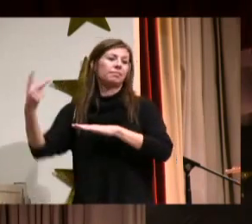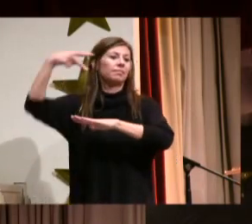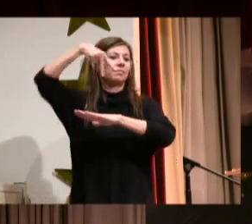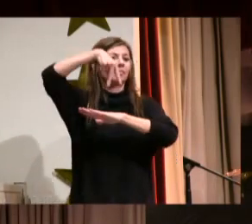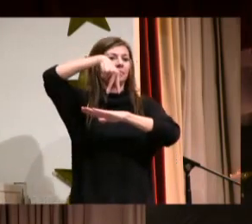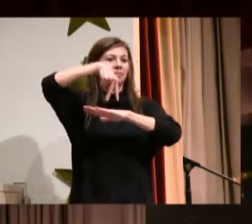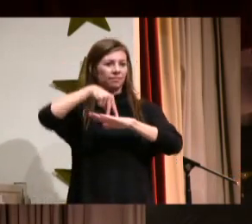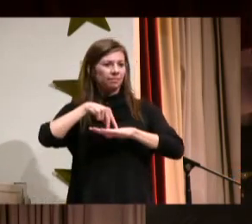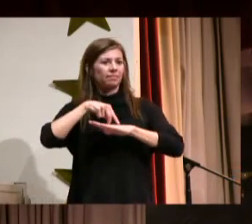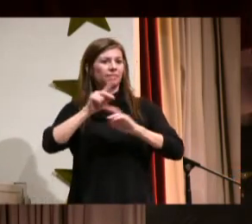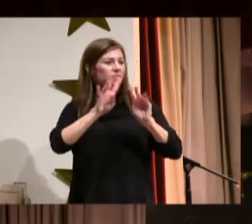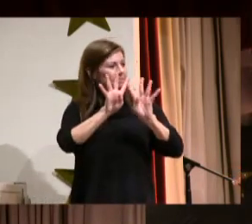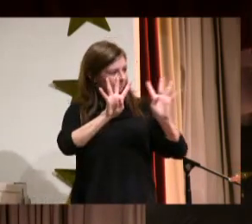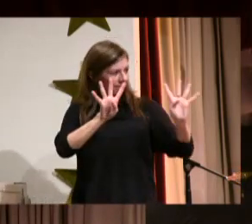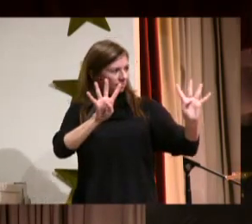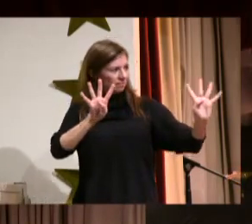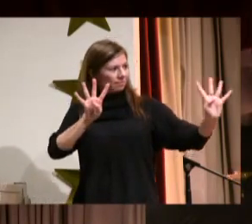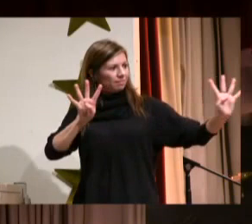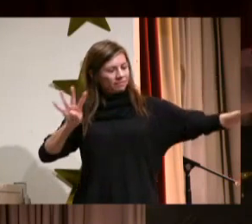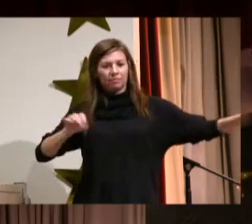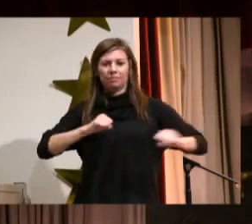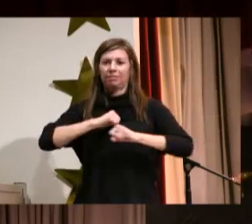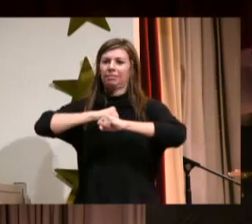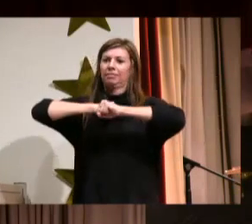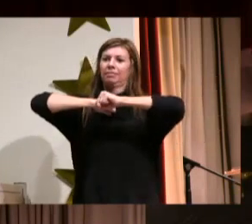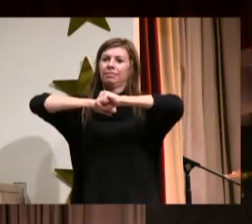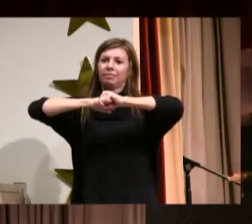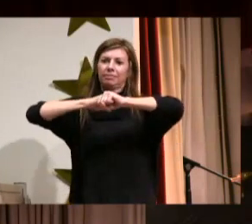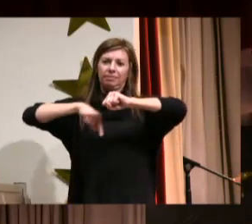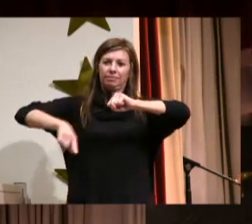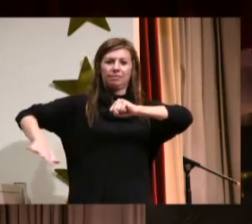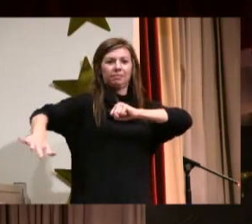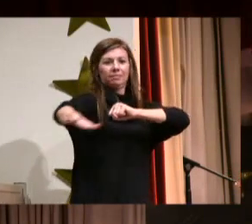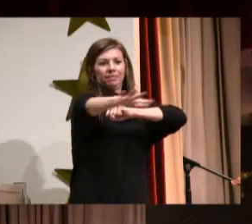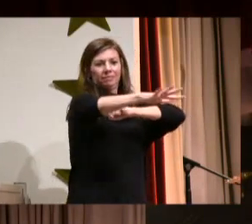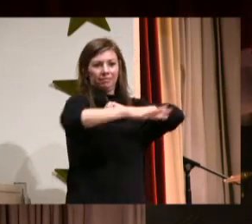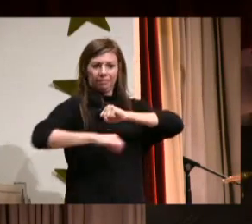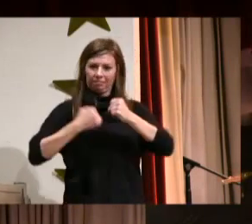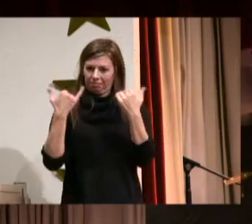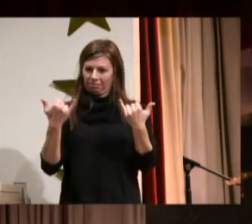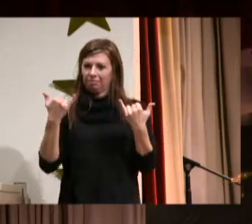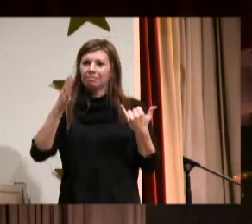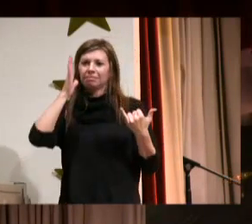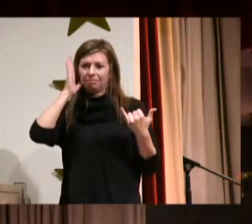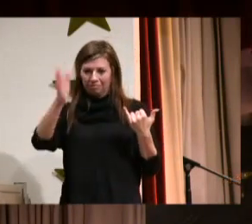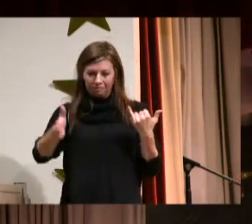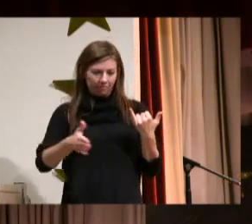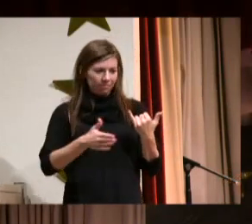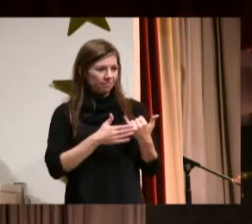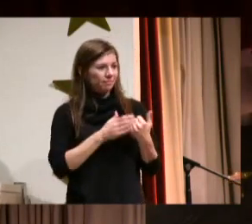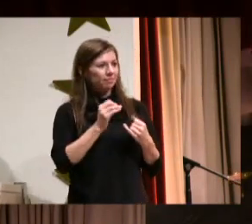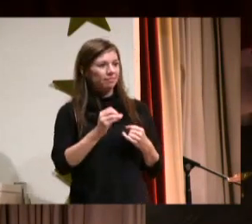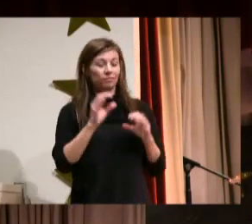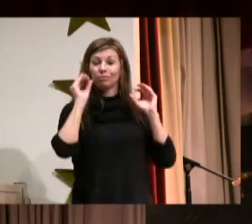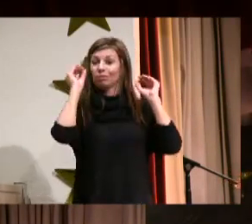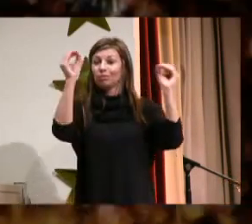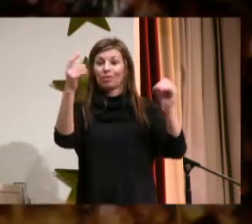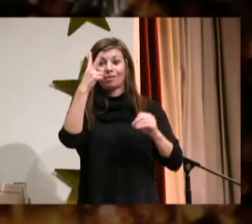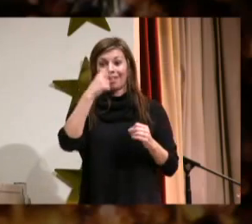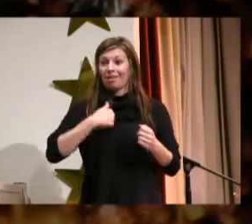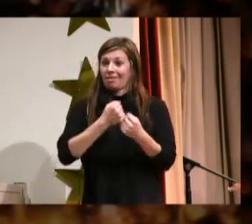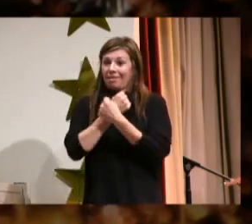gladly stand up next to you and defend her still today. Cause there ain't